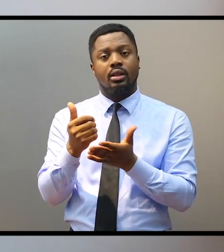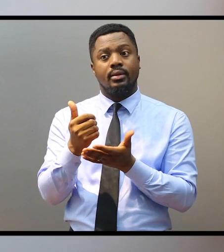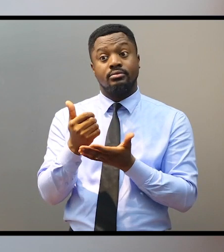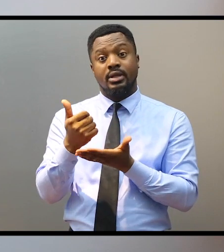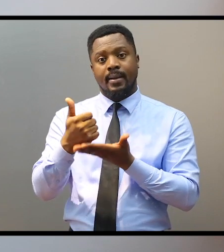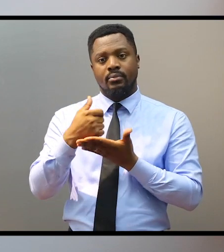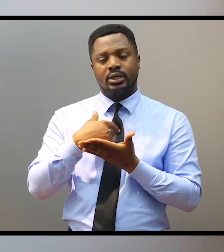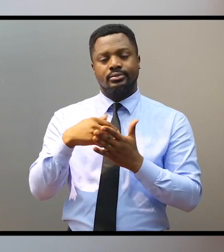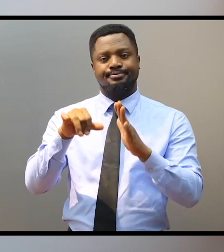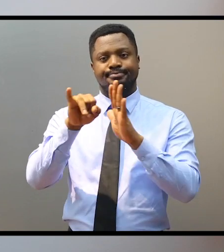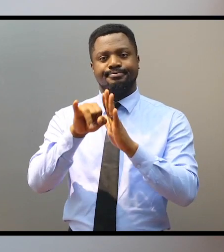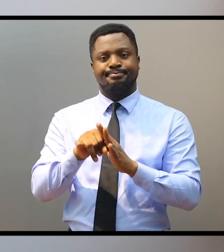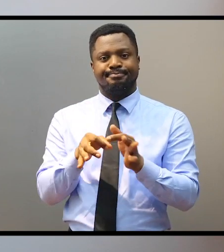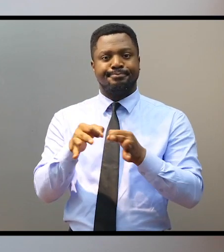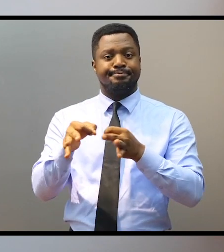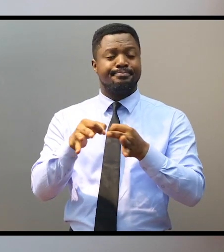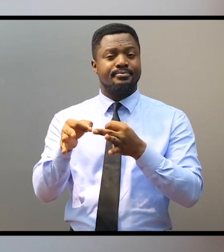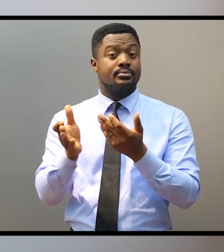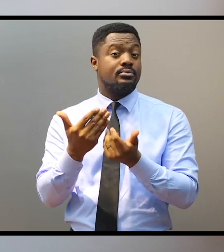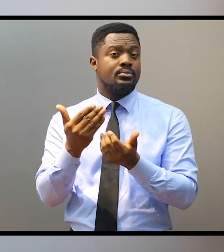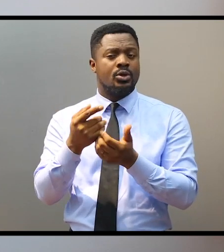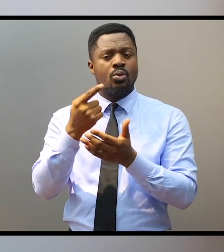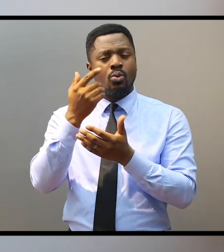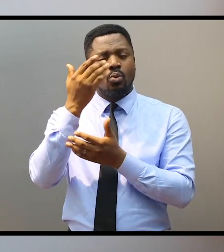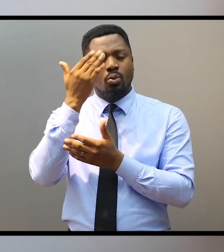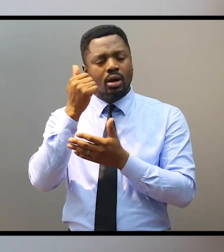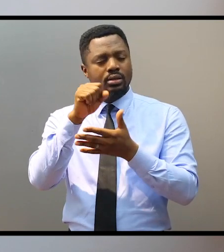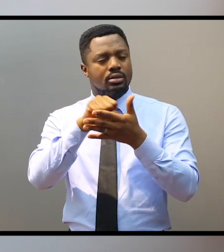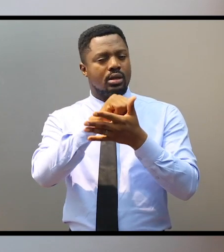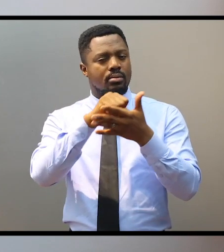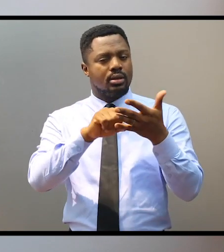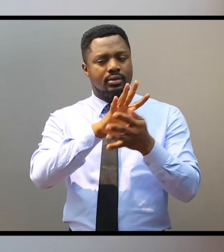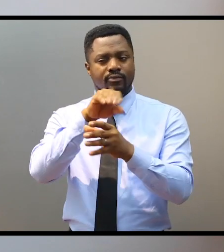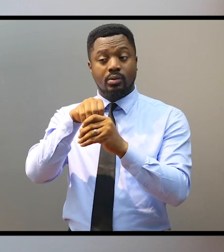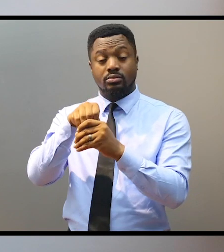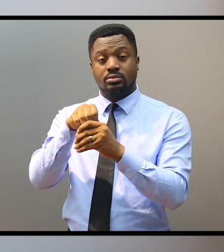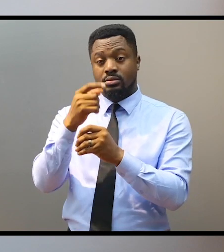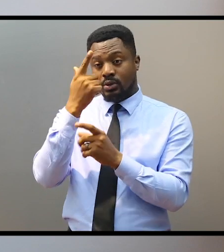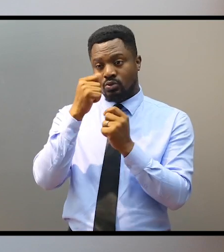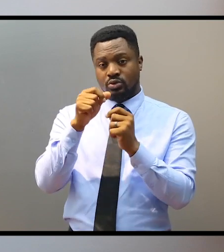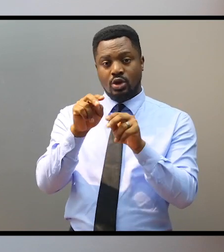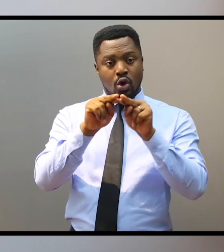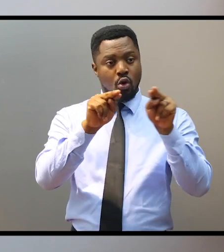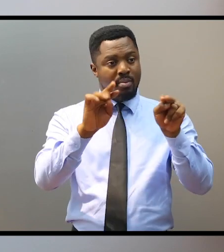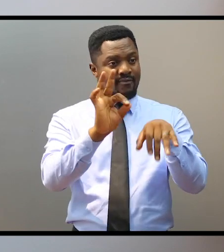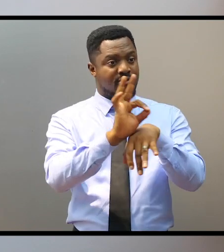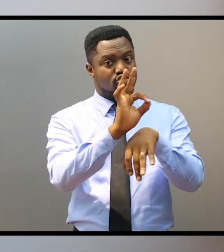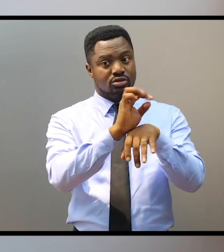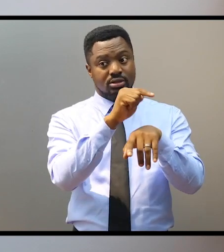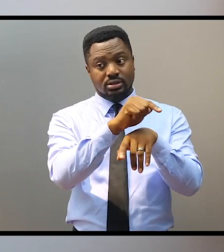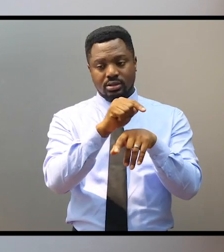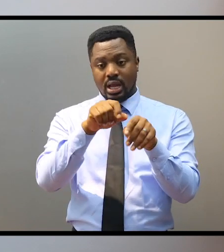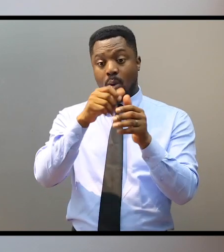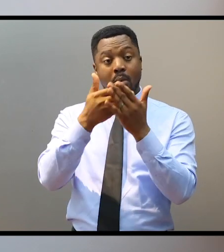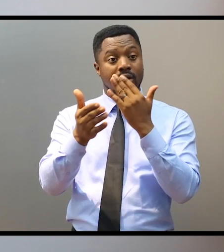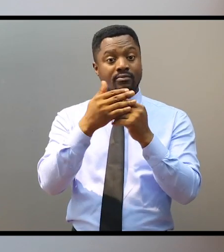helps. It's helping me to actually explain to you why stigma comes in, because then because of the normal functioning, anything